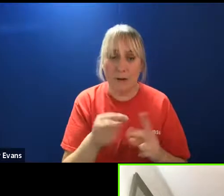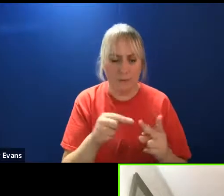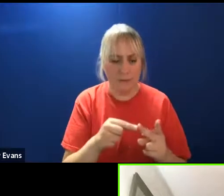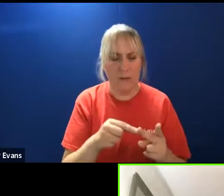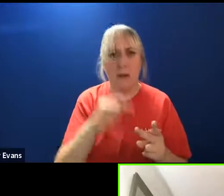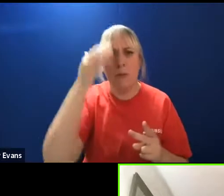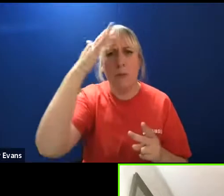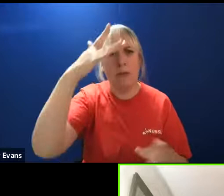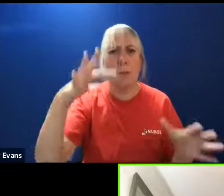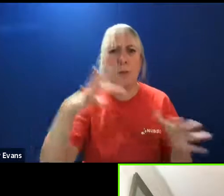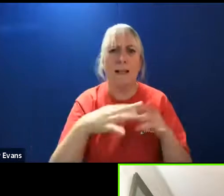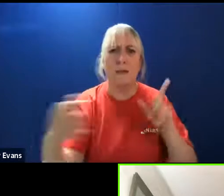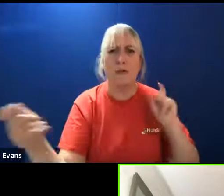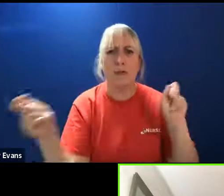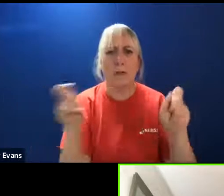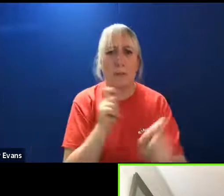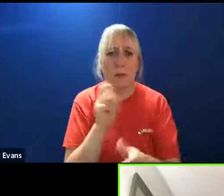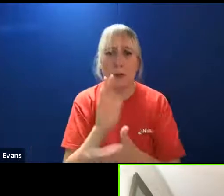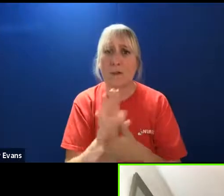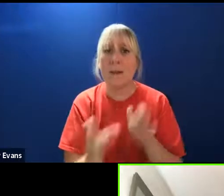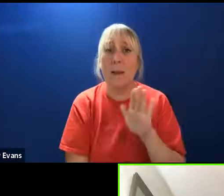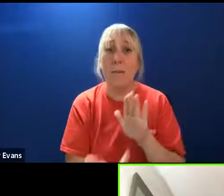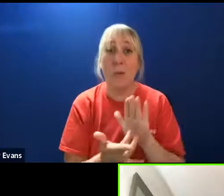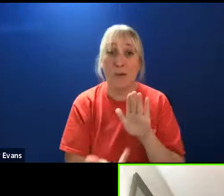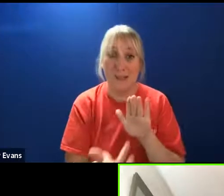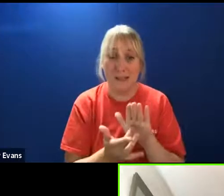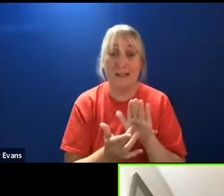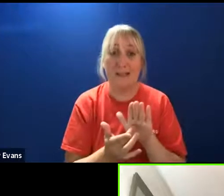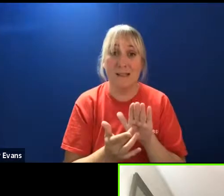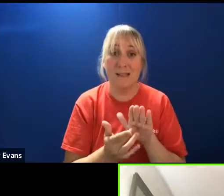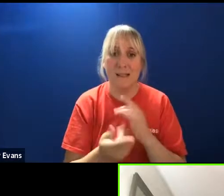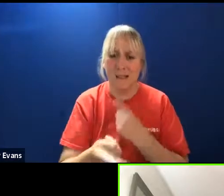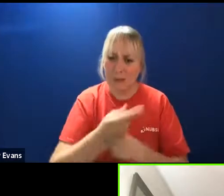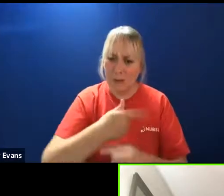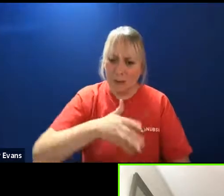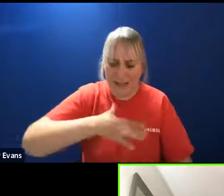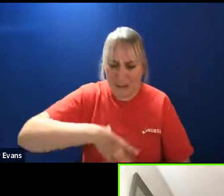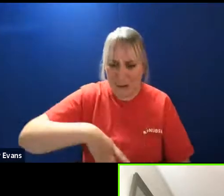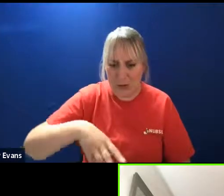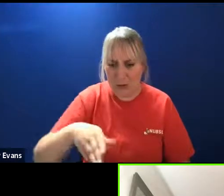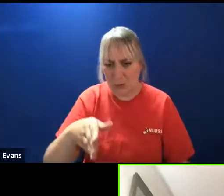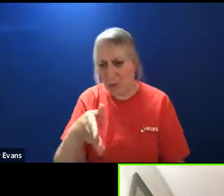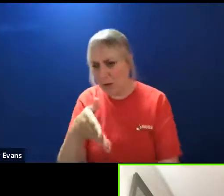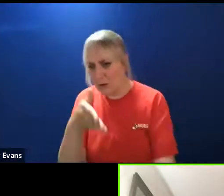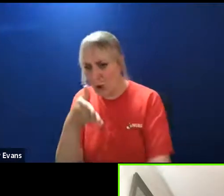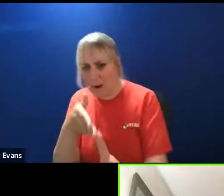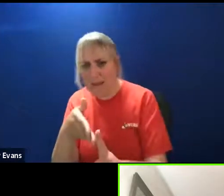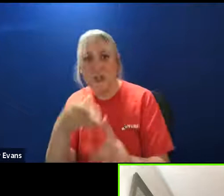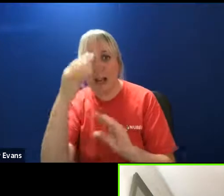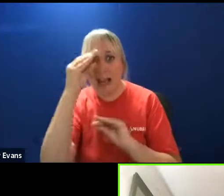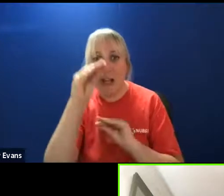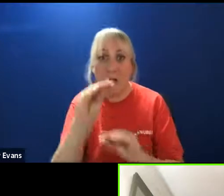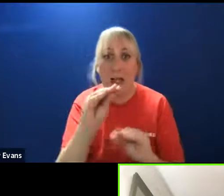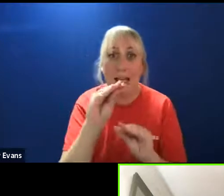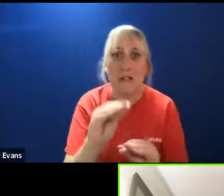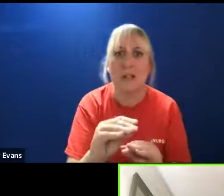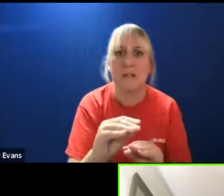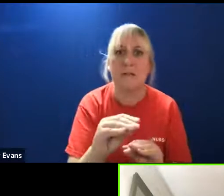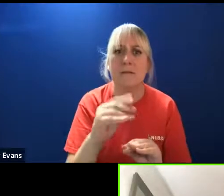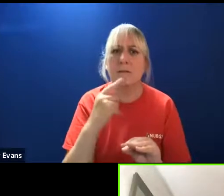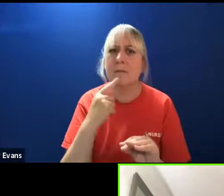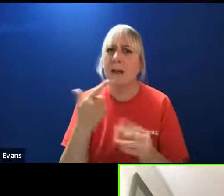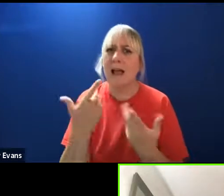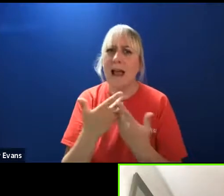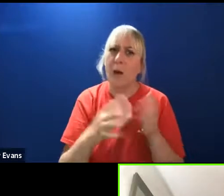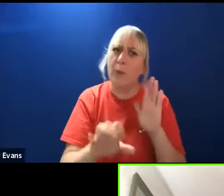really important. And we have to acknowledge that transformation within education, within the context of the blockade. We